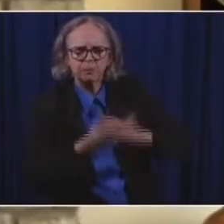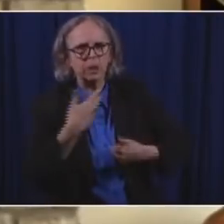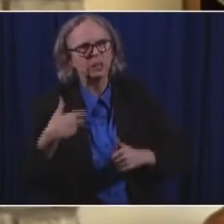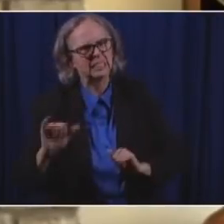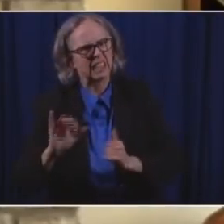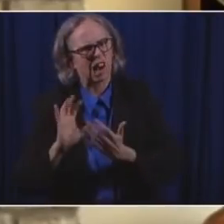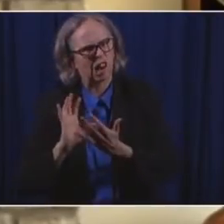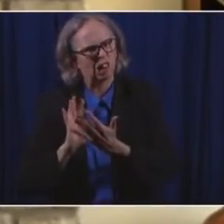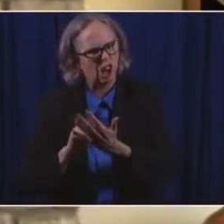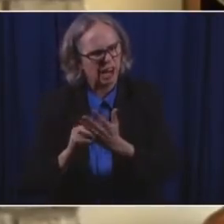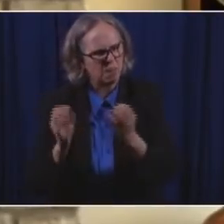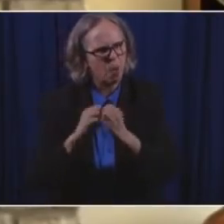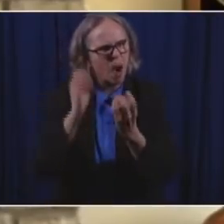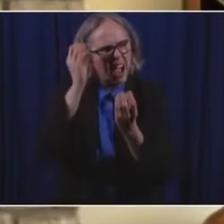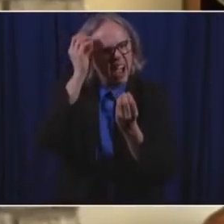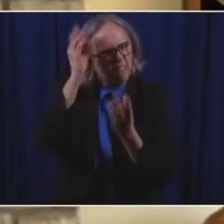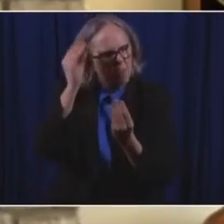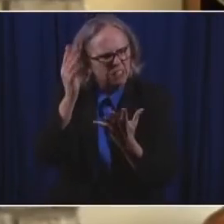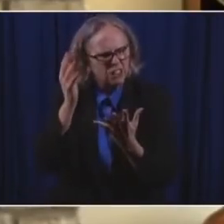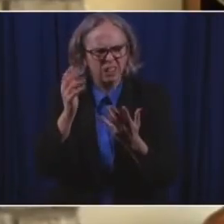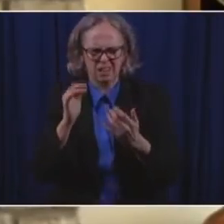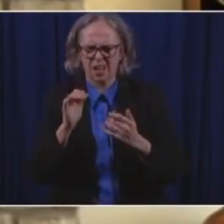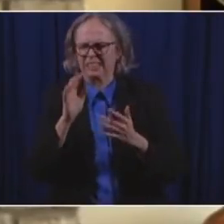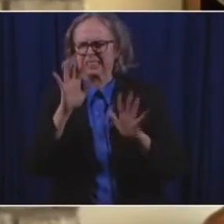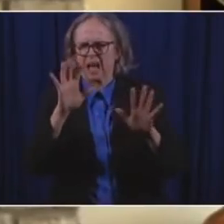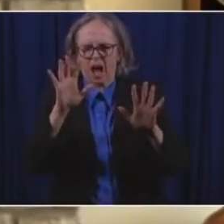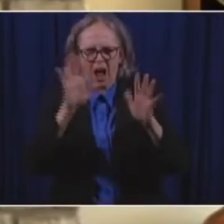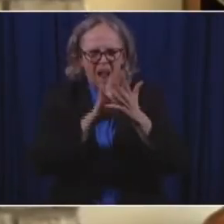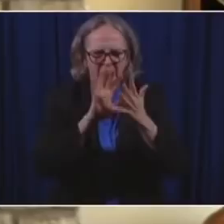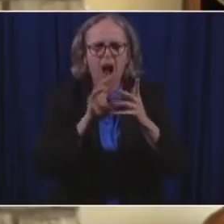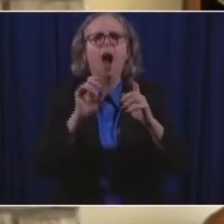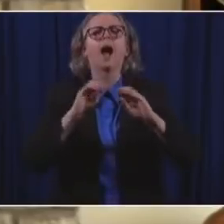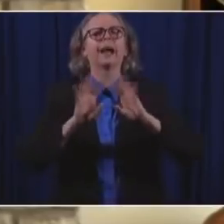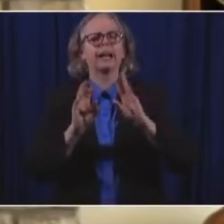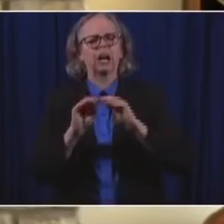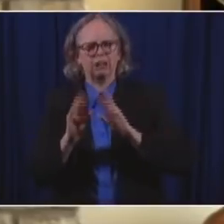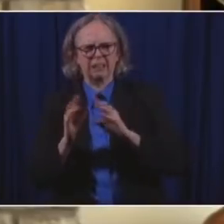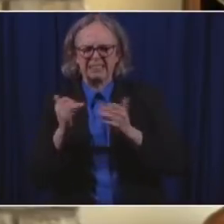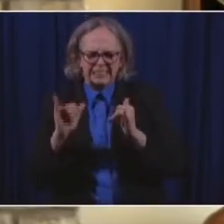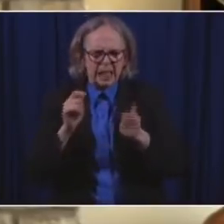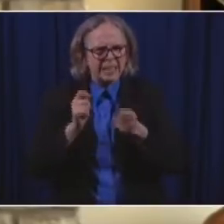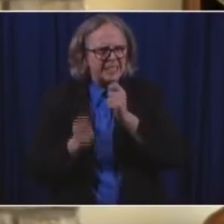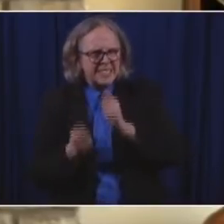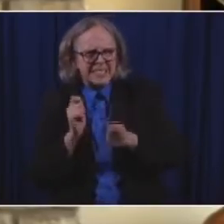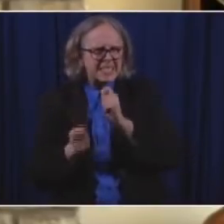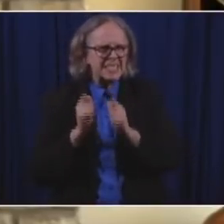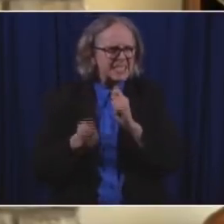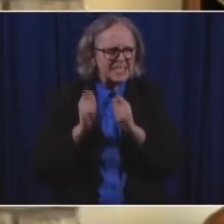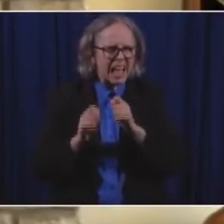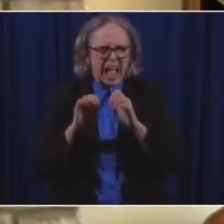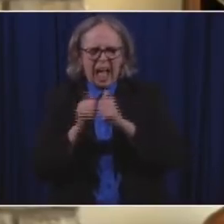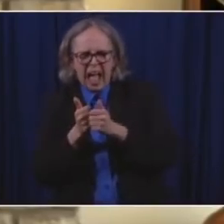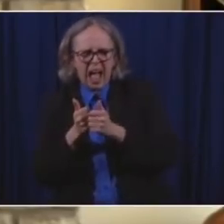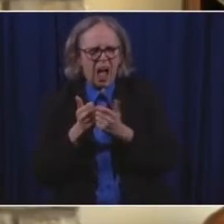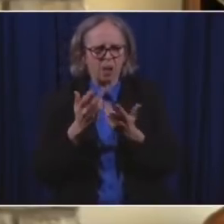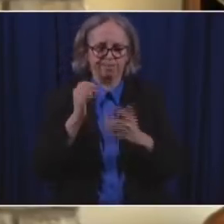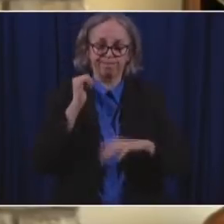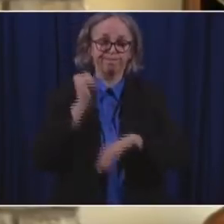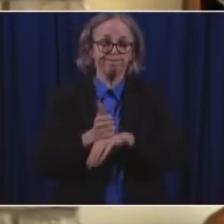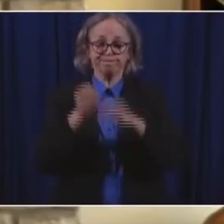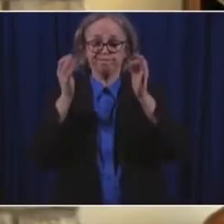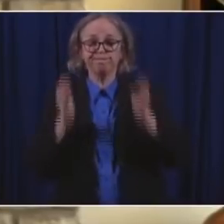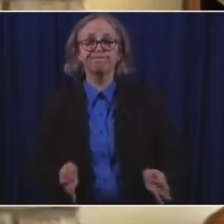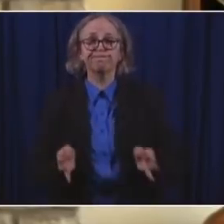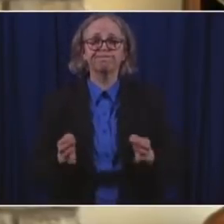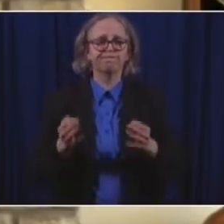this continues to be fine-tuned, and this will be a work in progress. This is not something that we're going to set it and it's